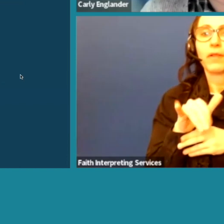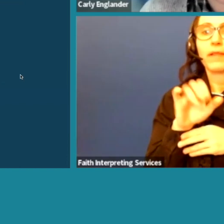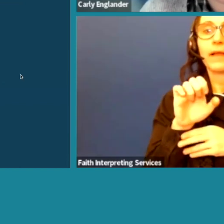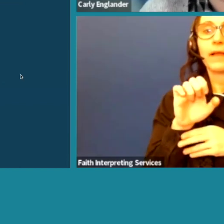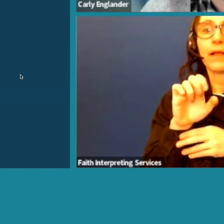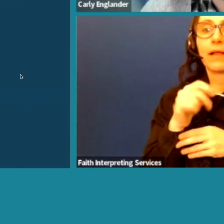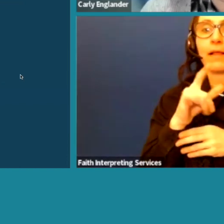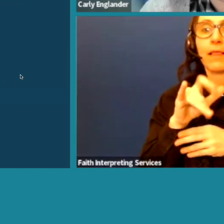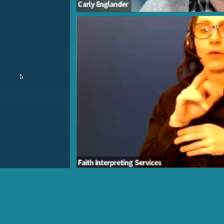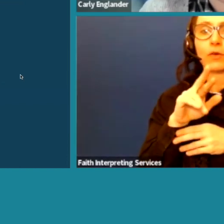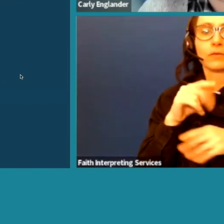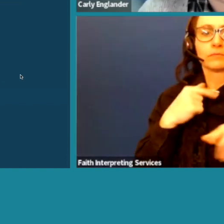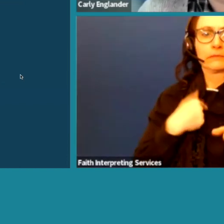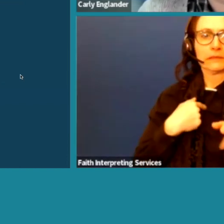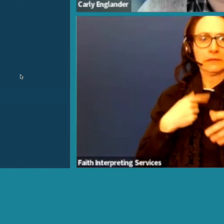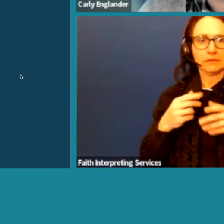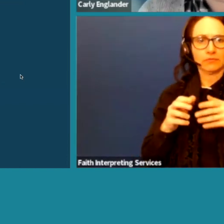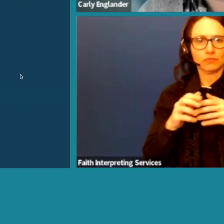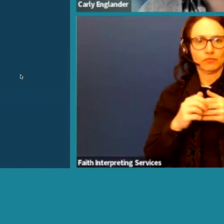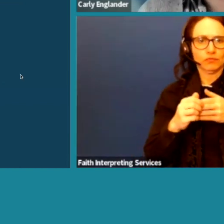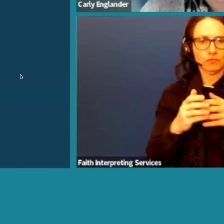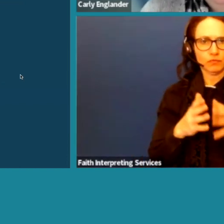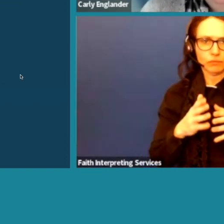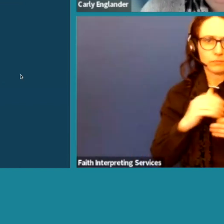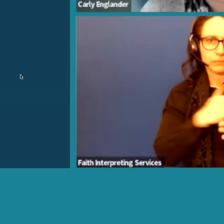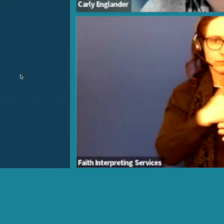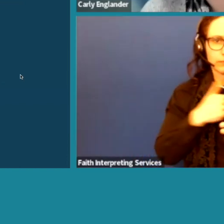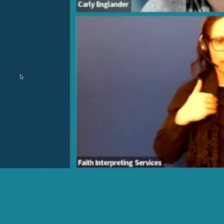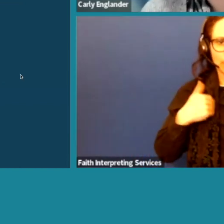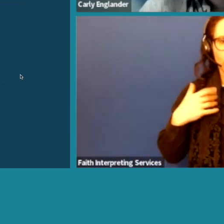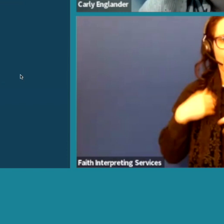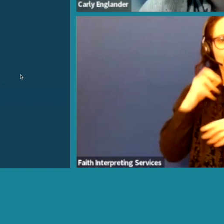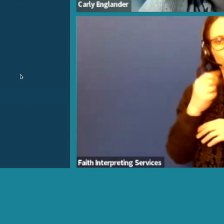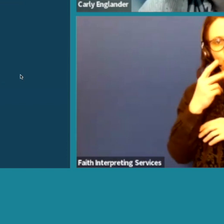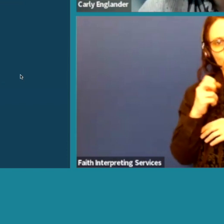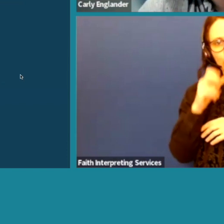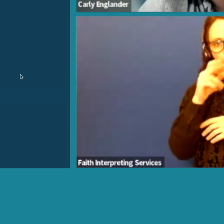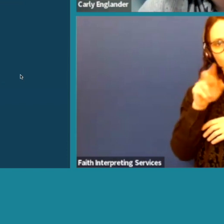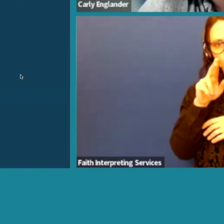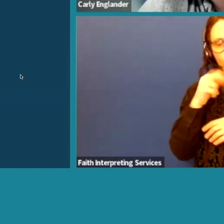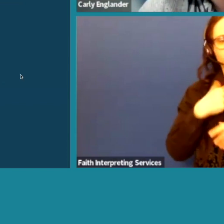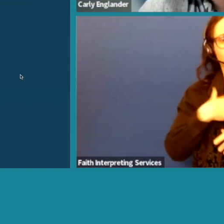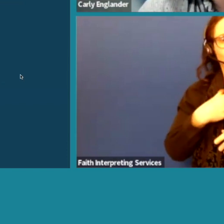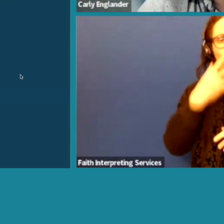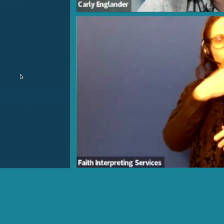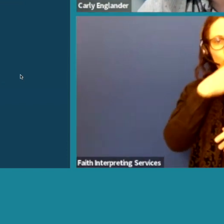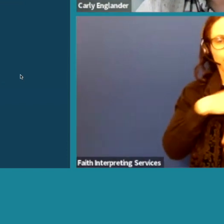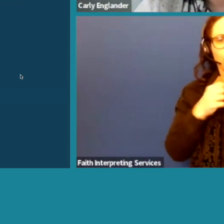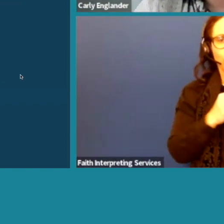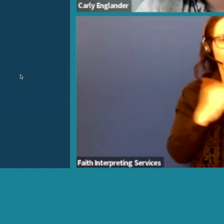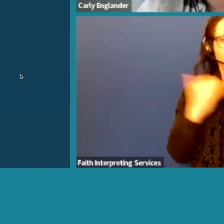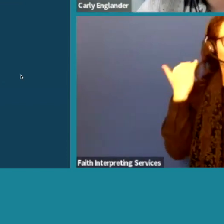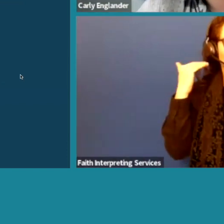collab. I use she, her pronouns. I am a white woman with short brown